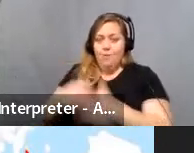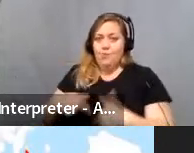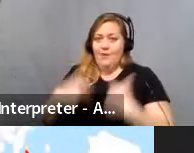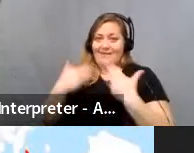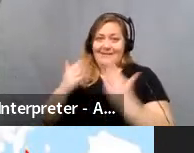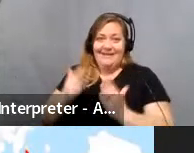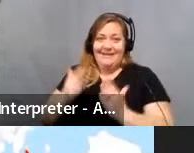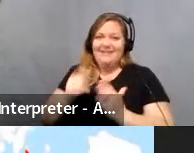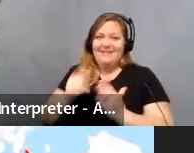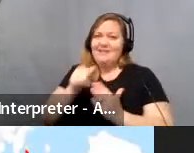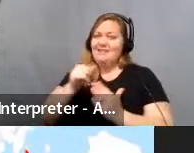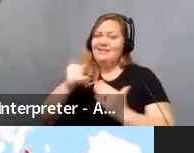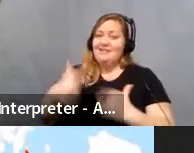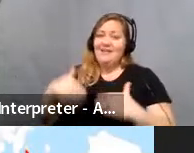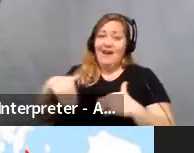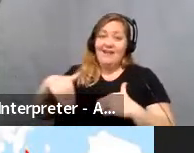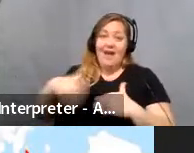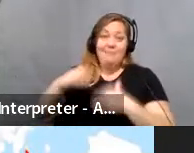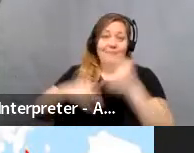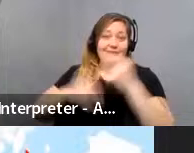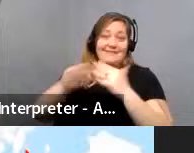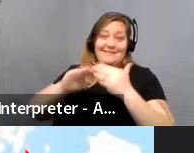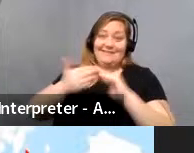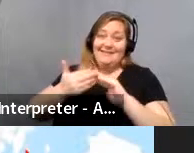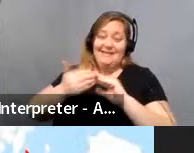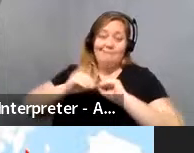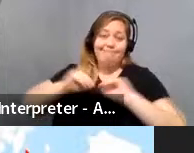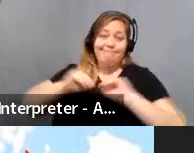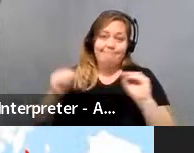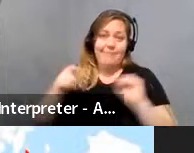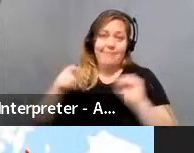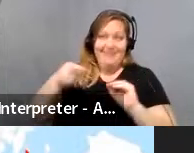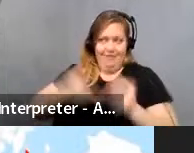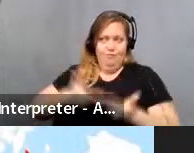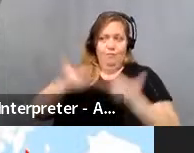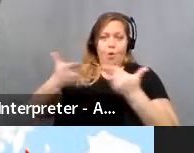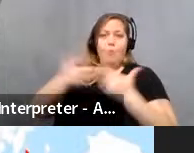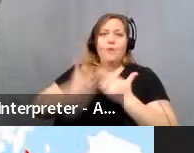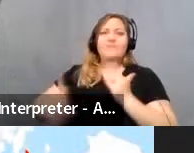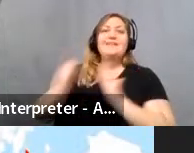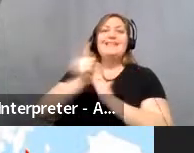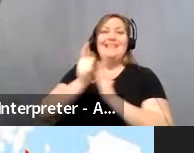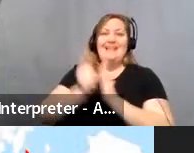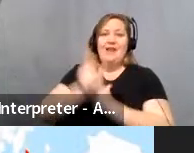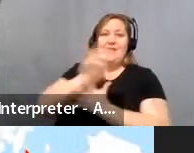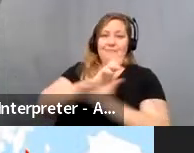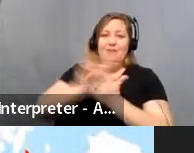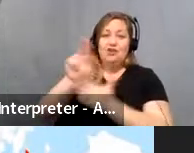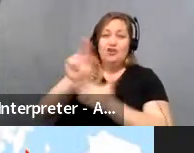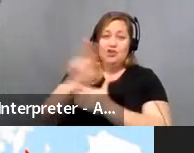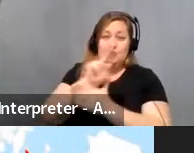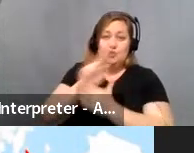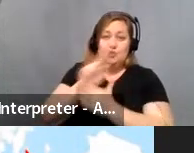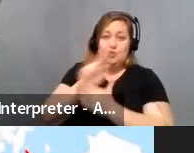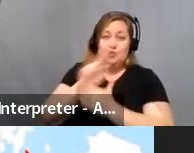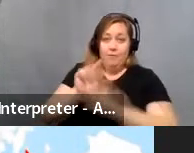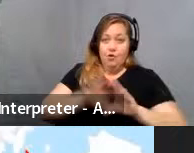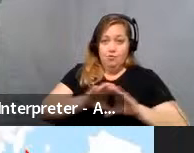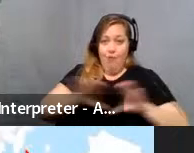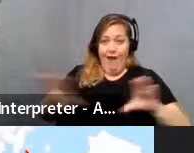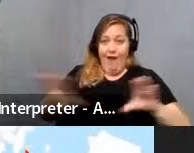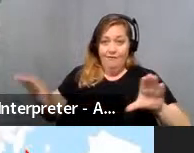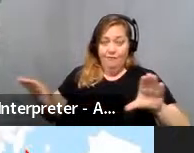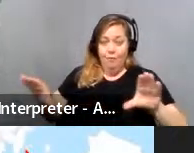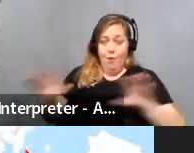built in the city anymore. This proposal aims to re-legalize mixed-use apartments or buildings for the ground floor commercial use